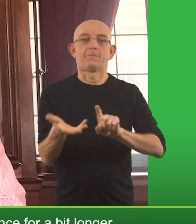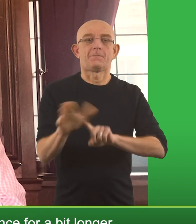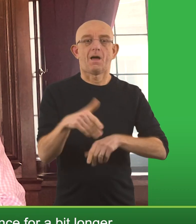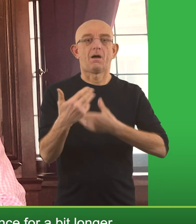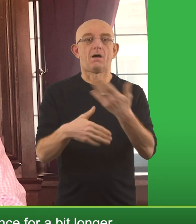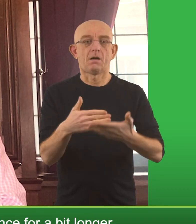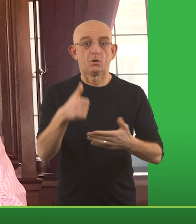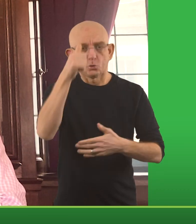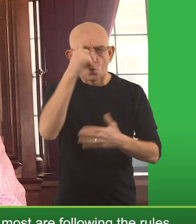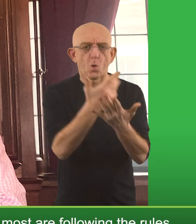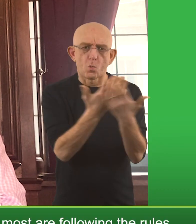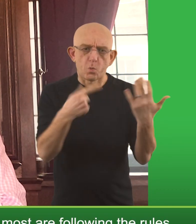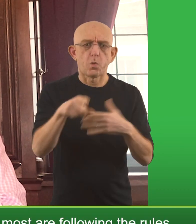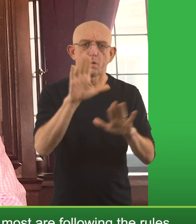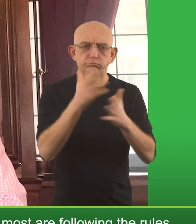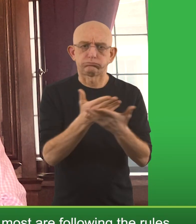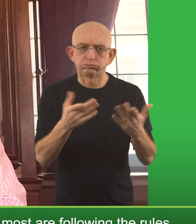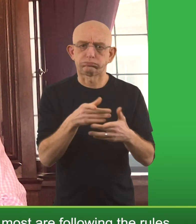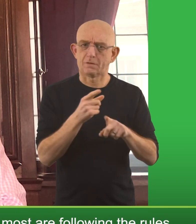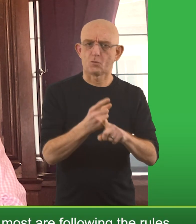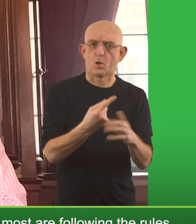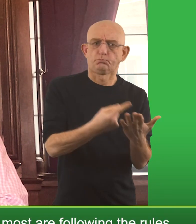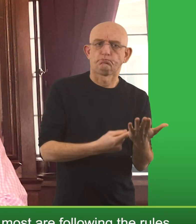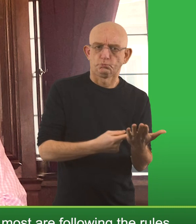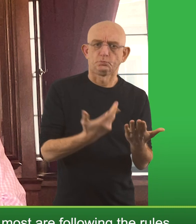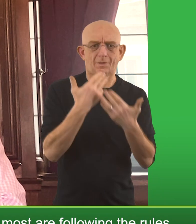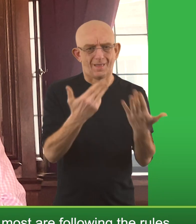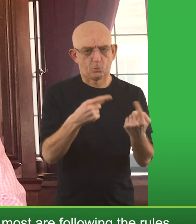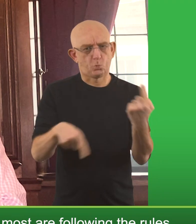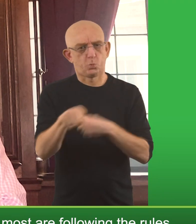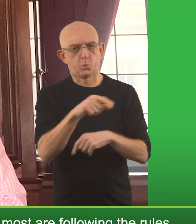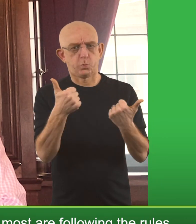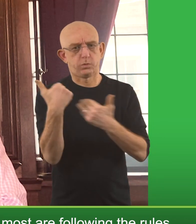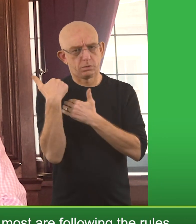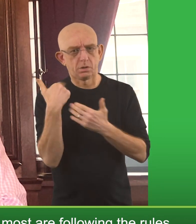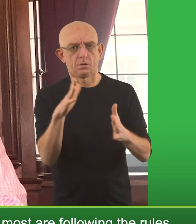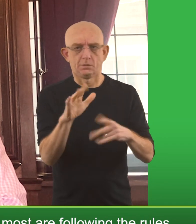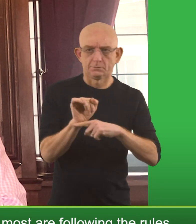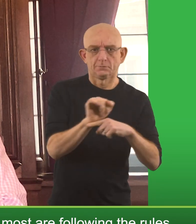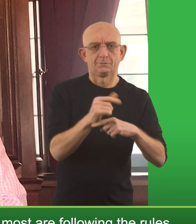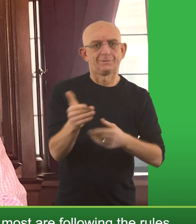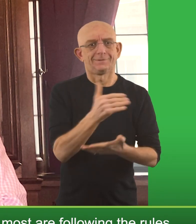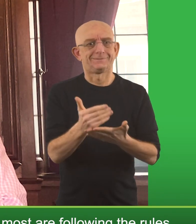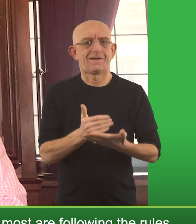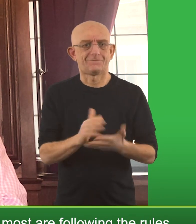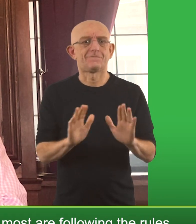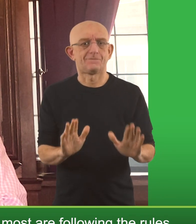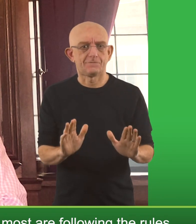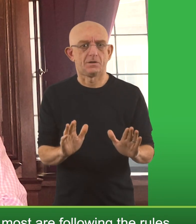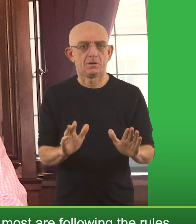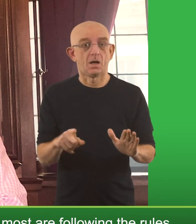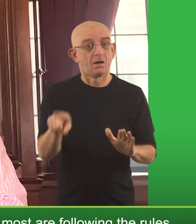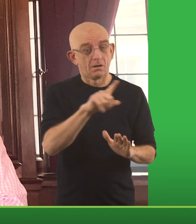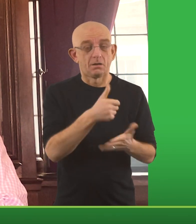to normal quicker. We know that most are being responsible, most are following the rules, and thank you to everyone for what you're doing to keep